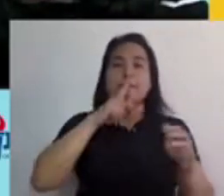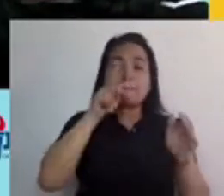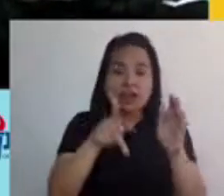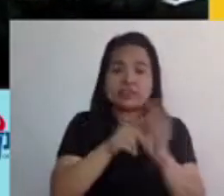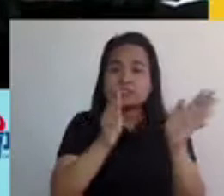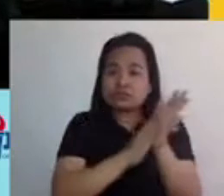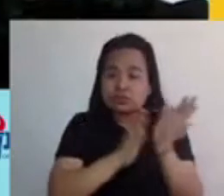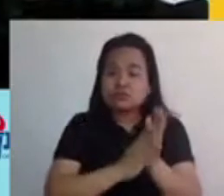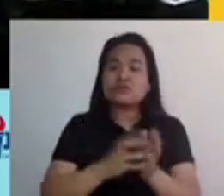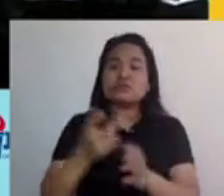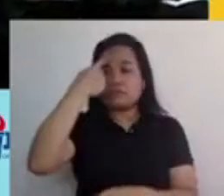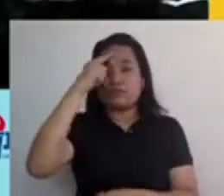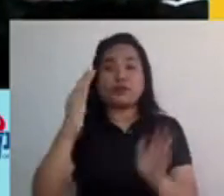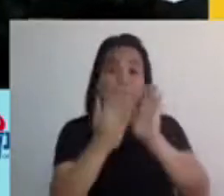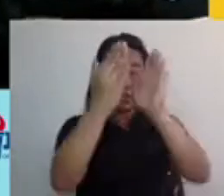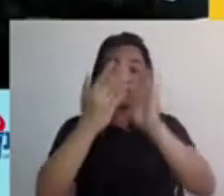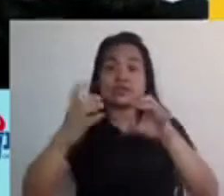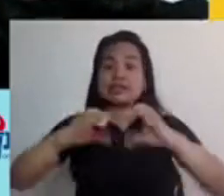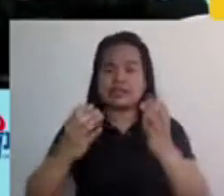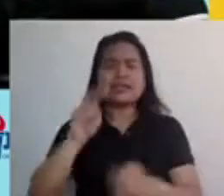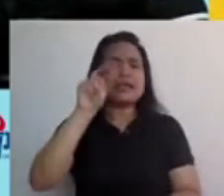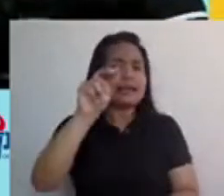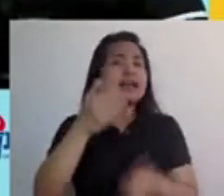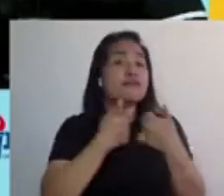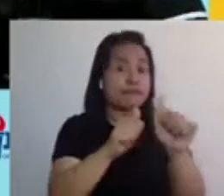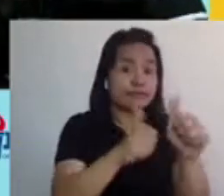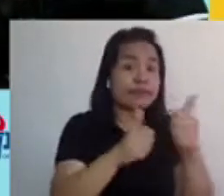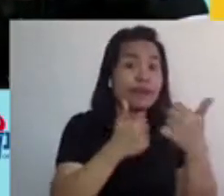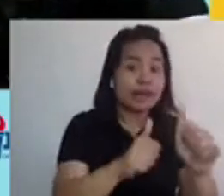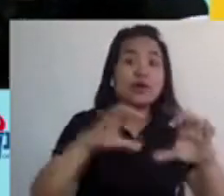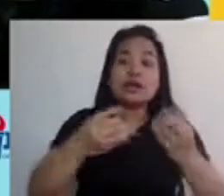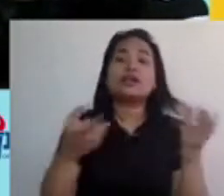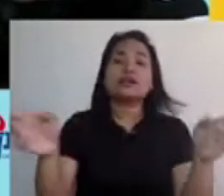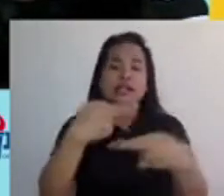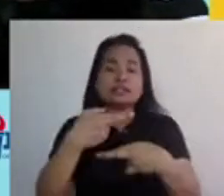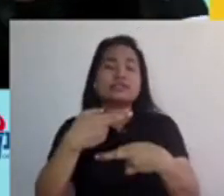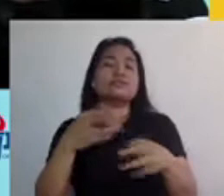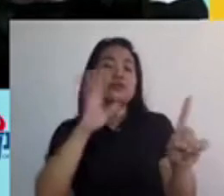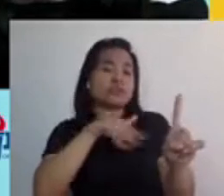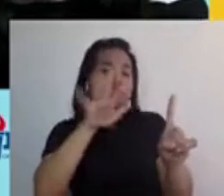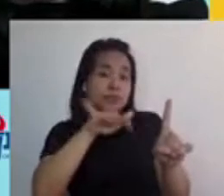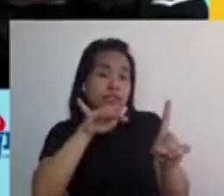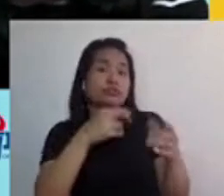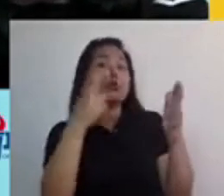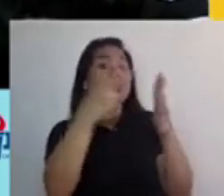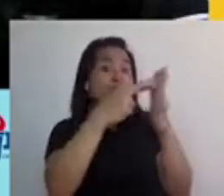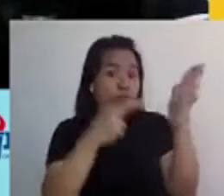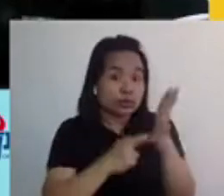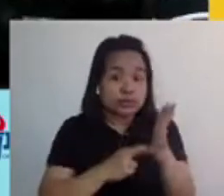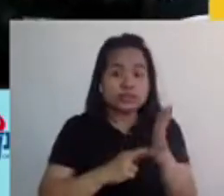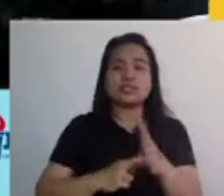classes shall follow our usual classroom observation protocols, but of course subject to the strict observance